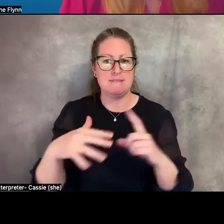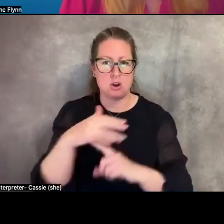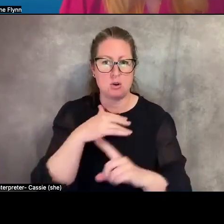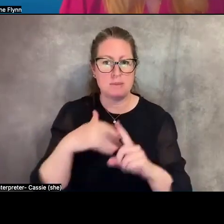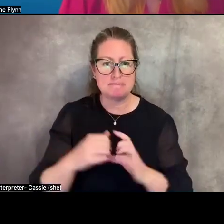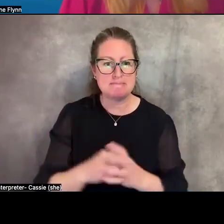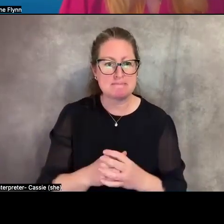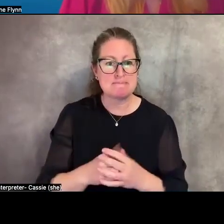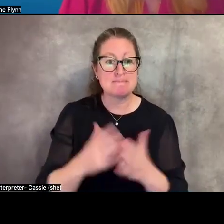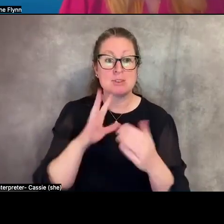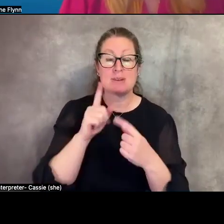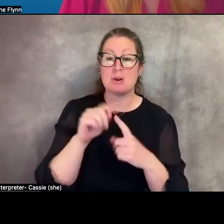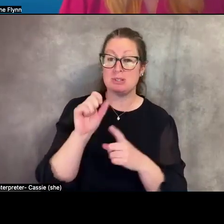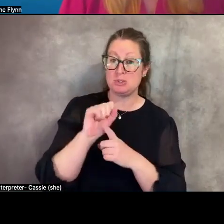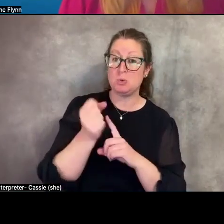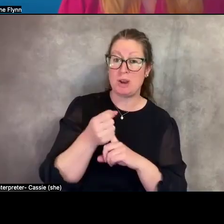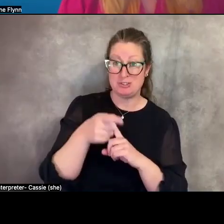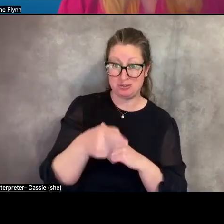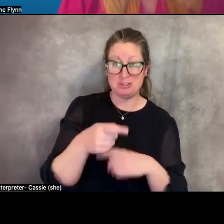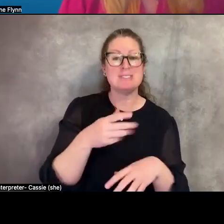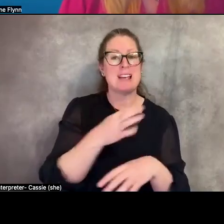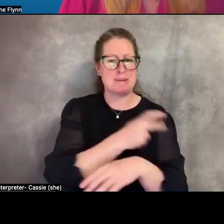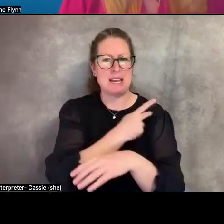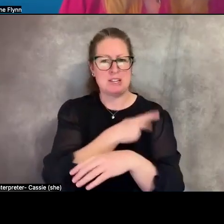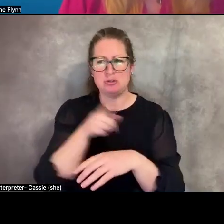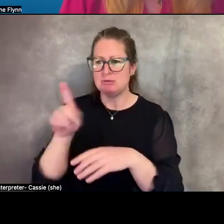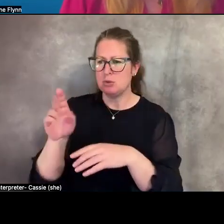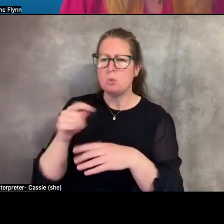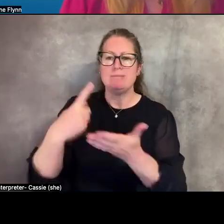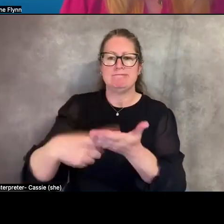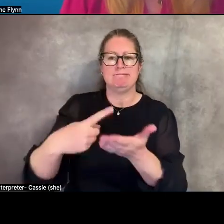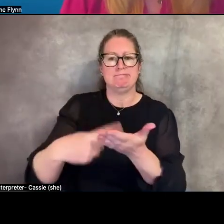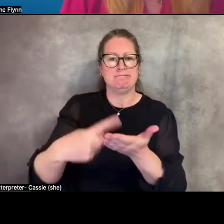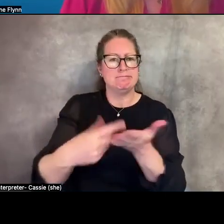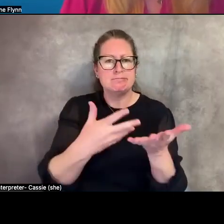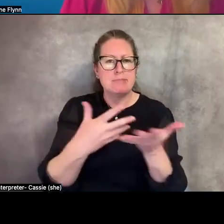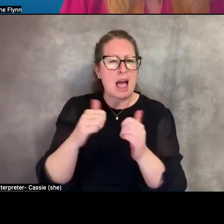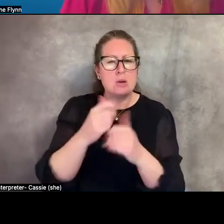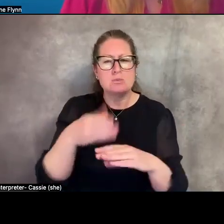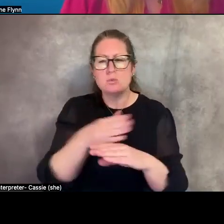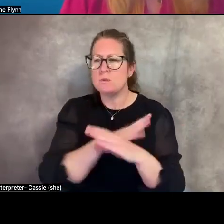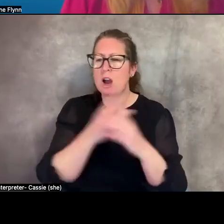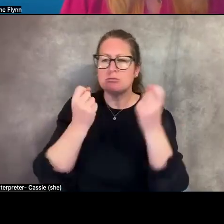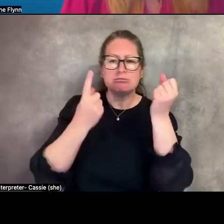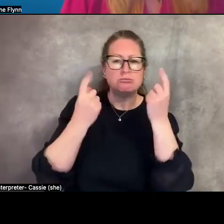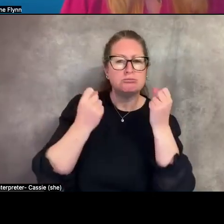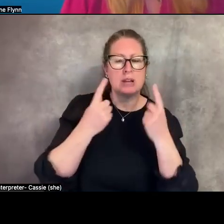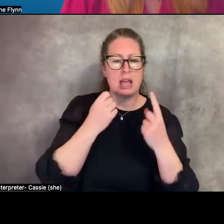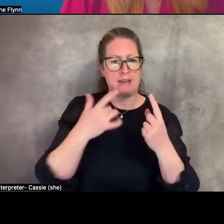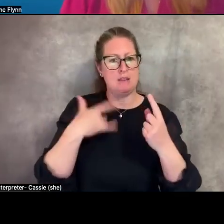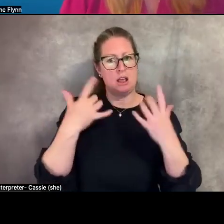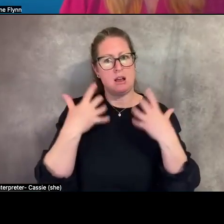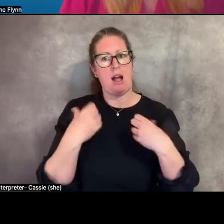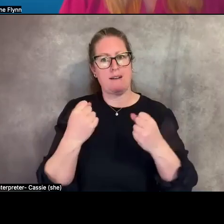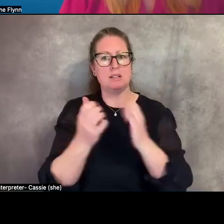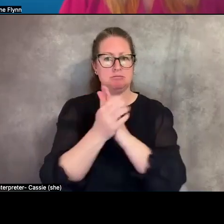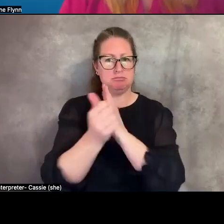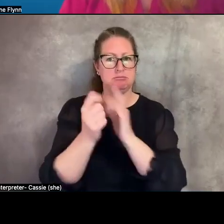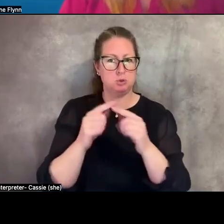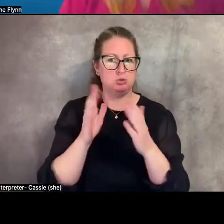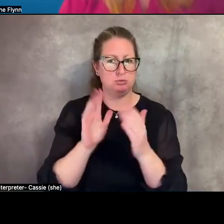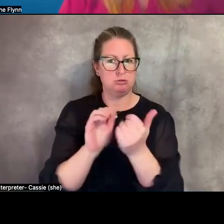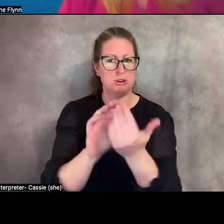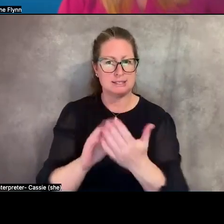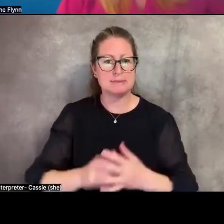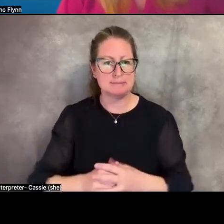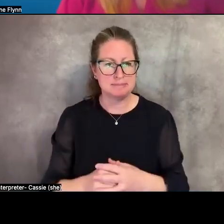Situations and patients on that unit were discussed in this context to improve understanding and competence. We incorporated